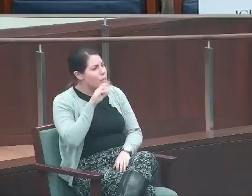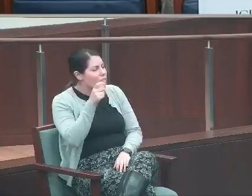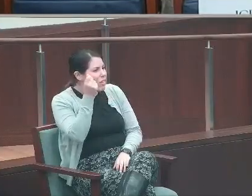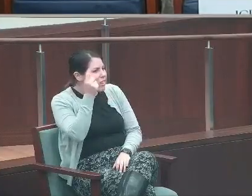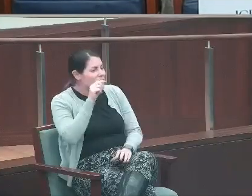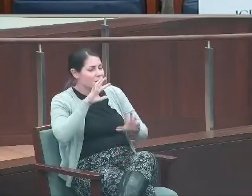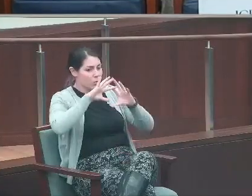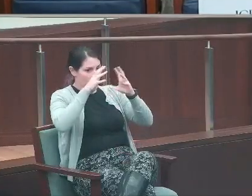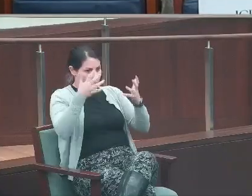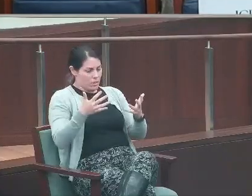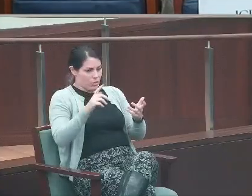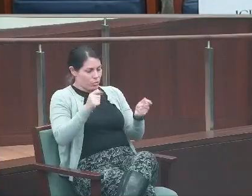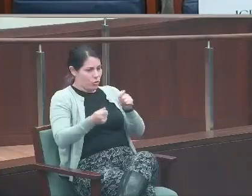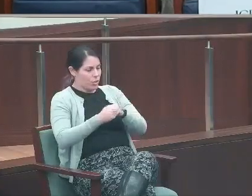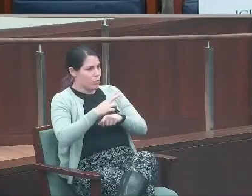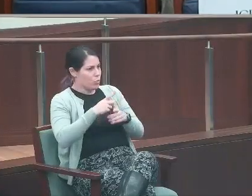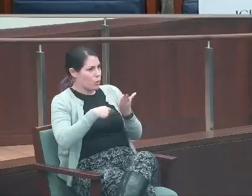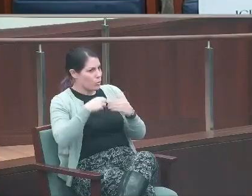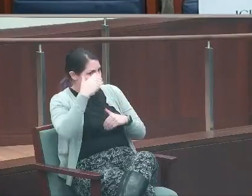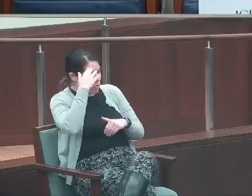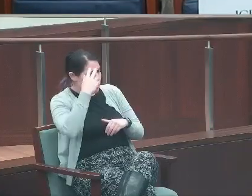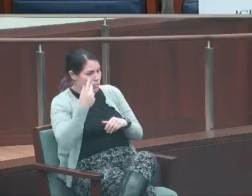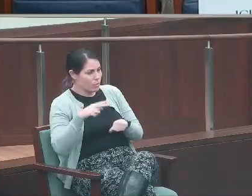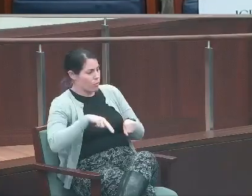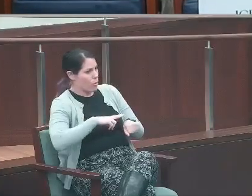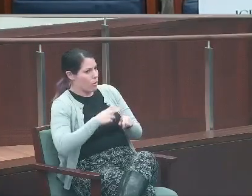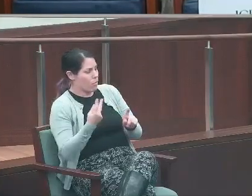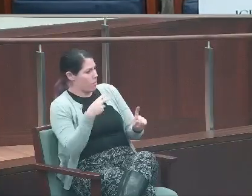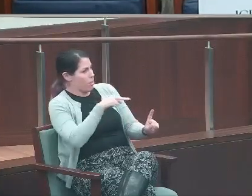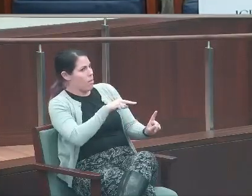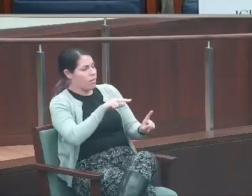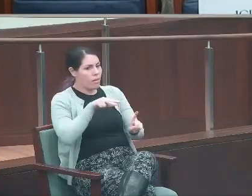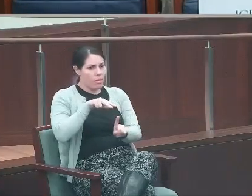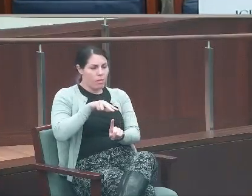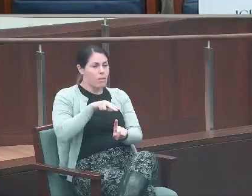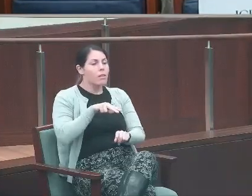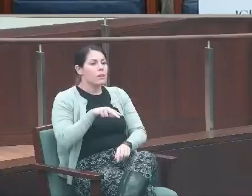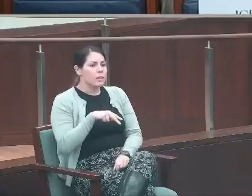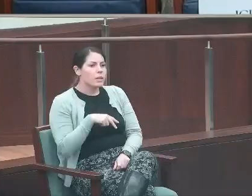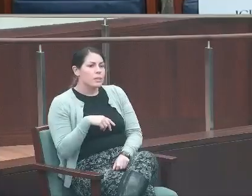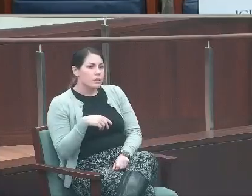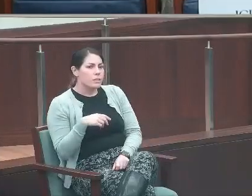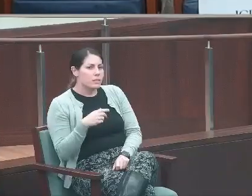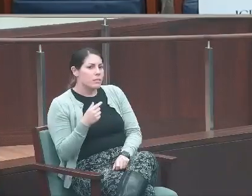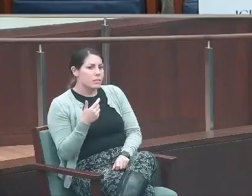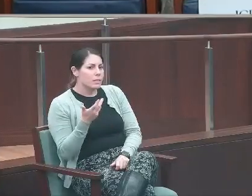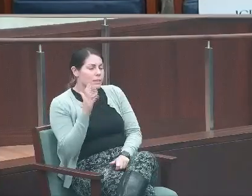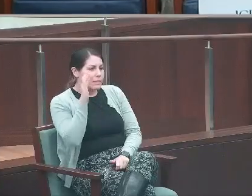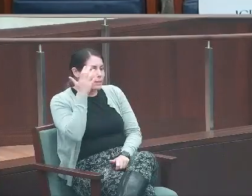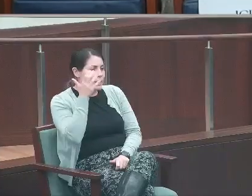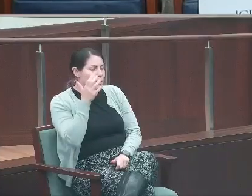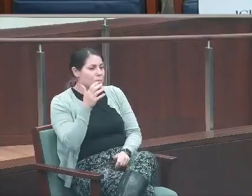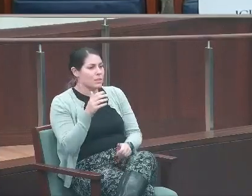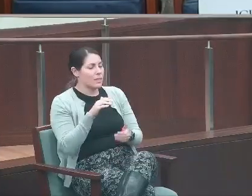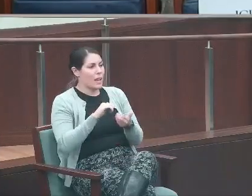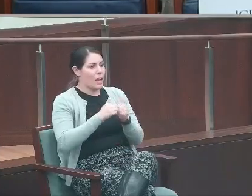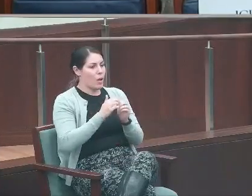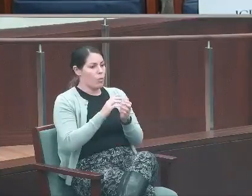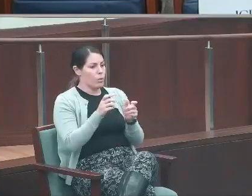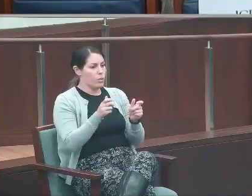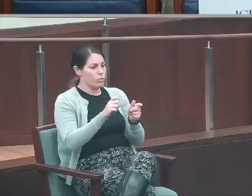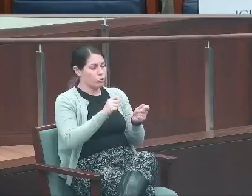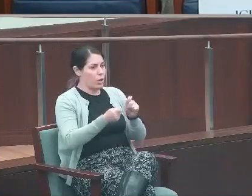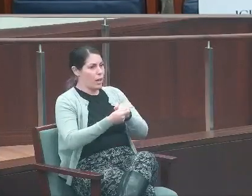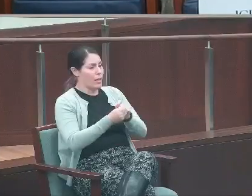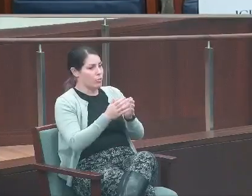holistic normalization of broader anti-democratic extremism and conspiracy theories, because it's that broader normalization of extremism that